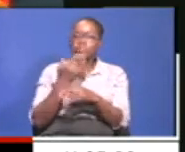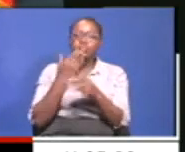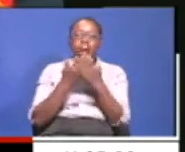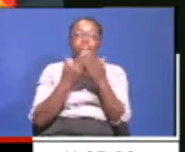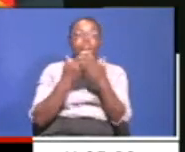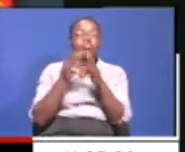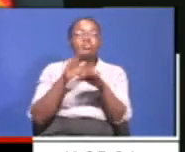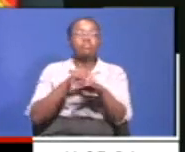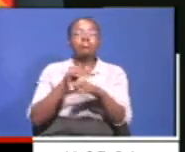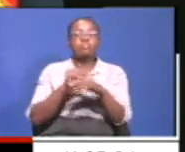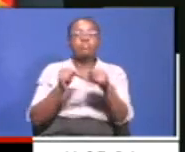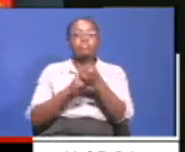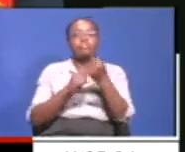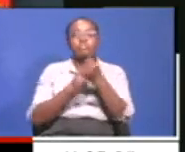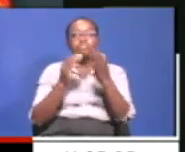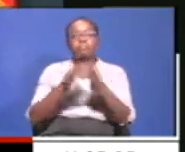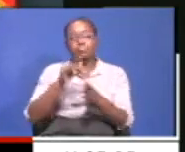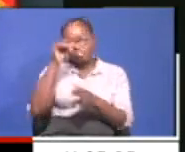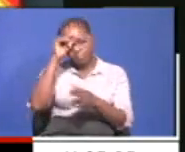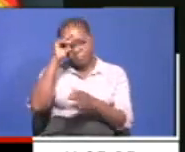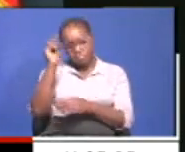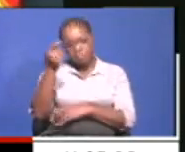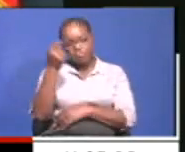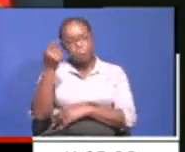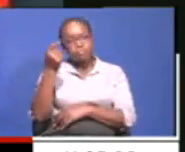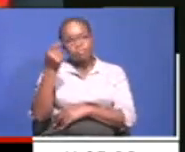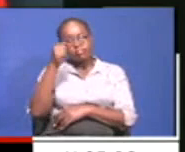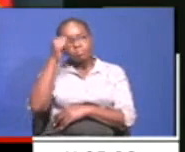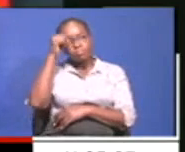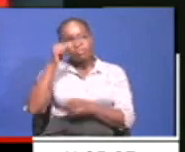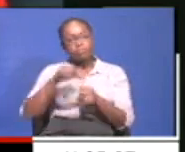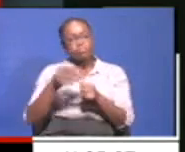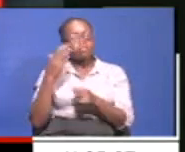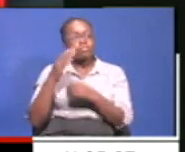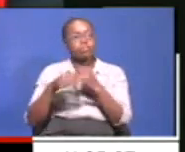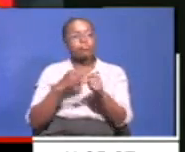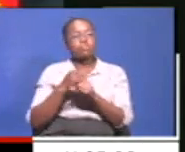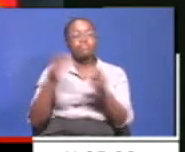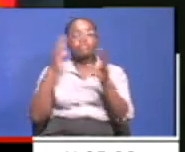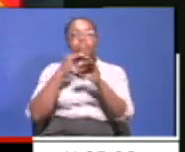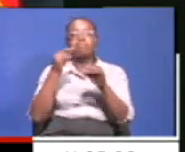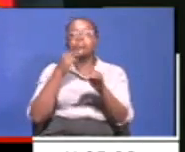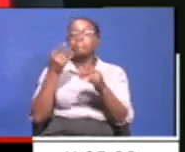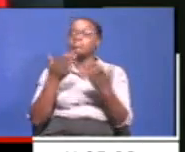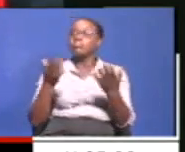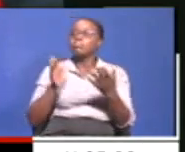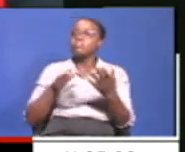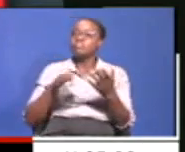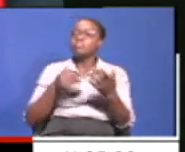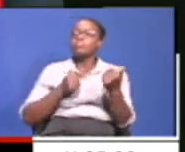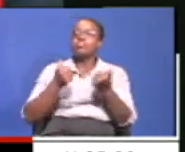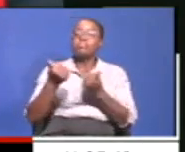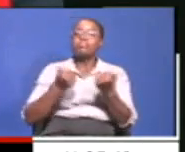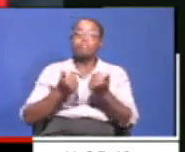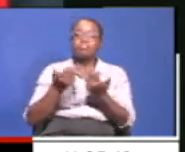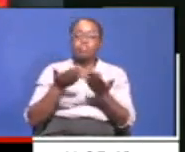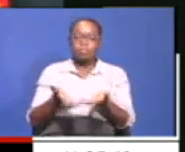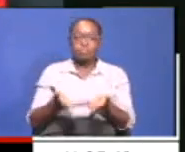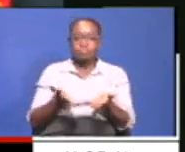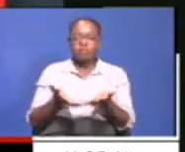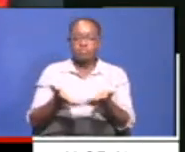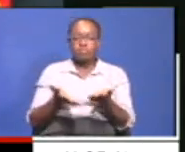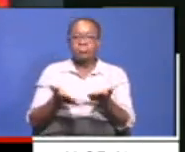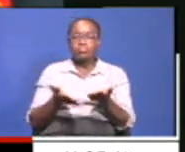on sponsors, we call on the government of Kenya. Remember last year, the president said, where are women in this motorsport? We are here. We are